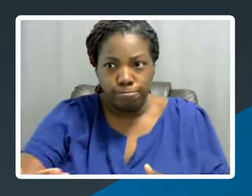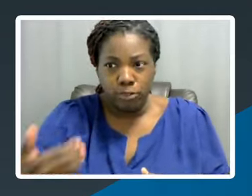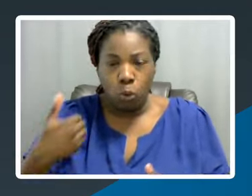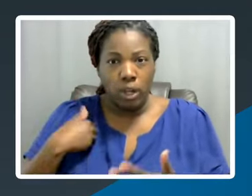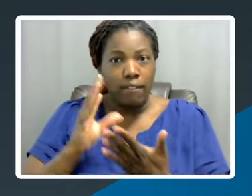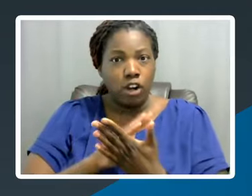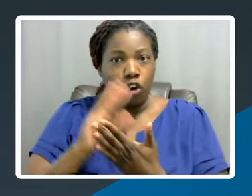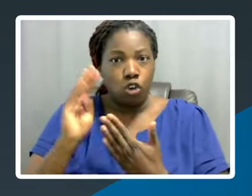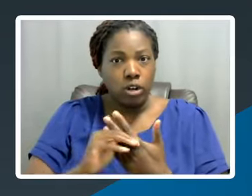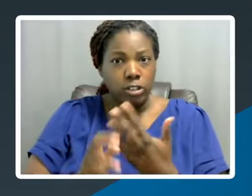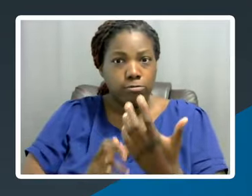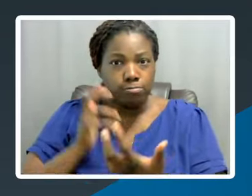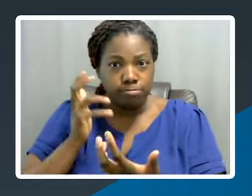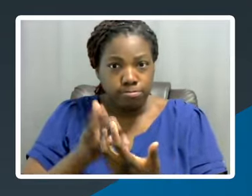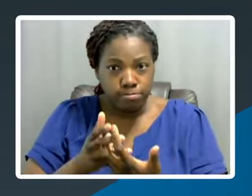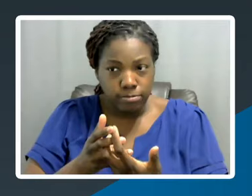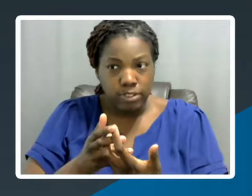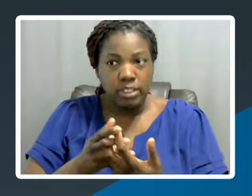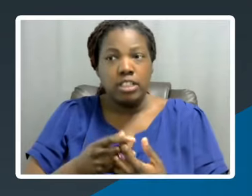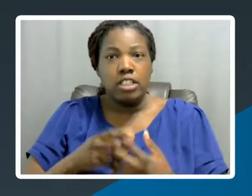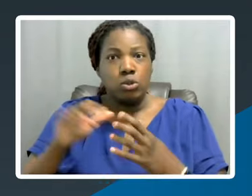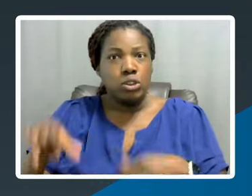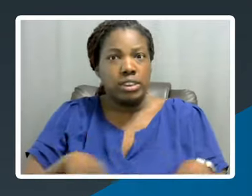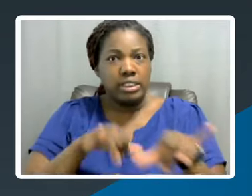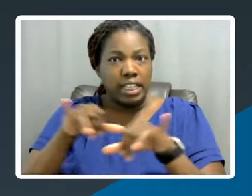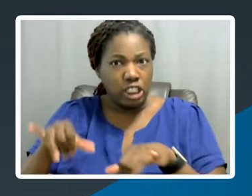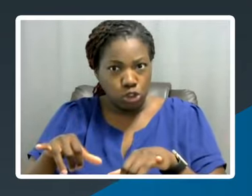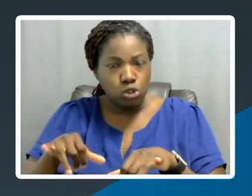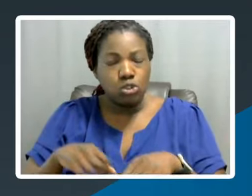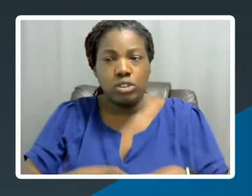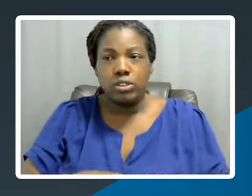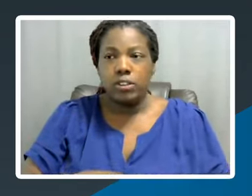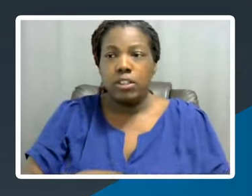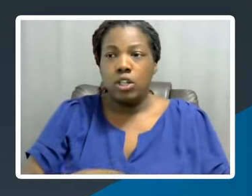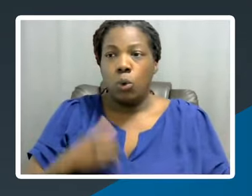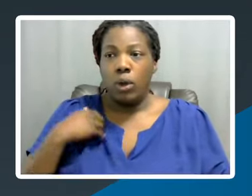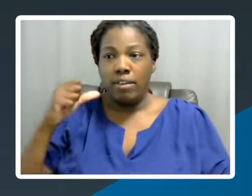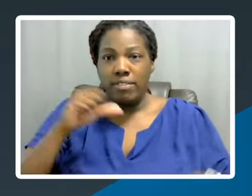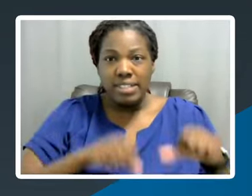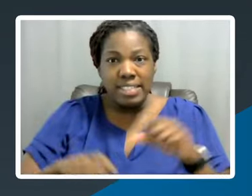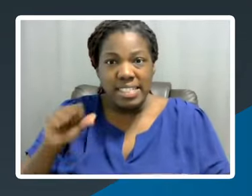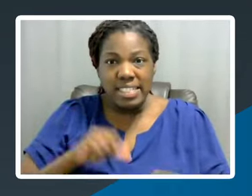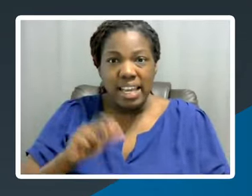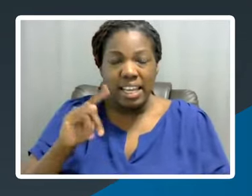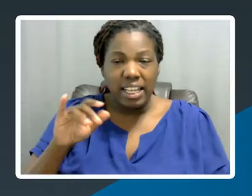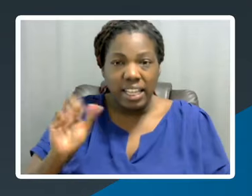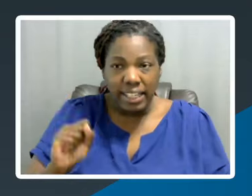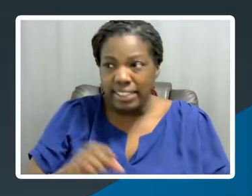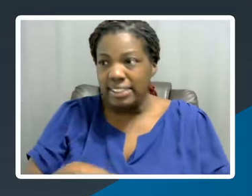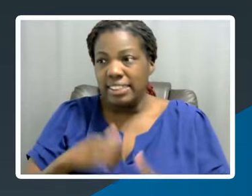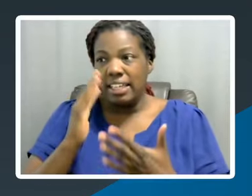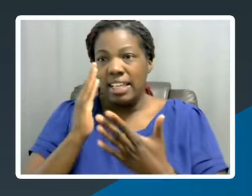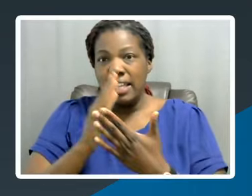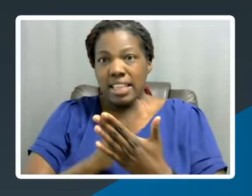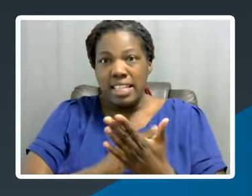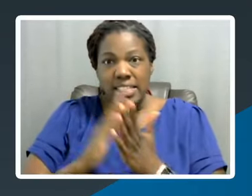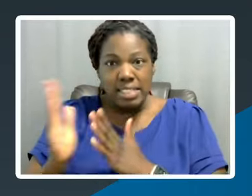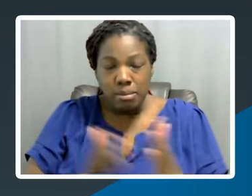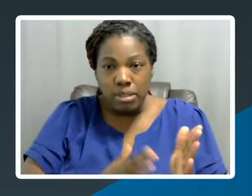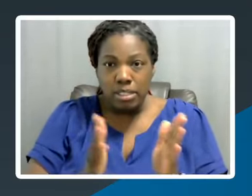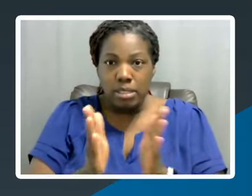to standards, national standards. We have science kits, we have lesson plans, books, teaching